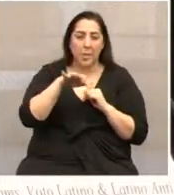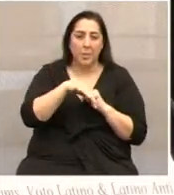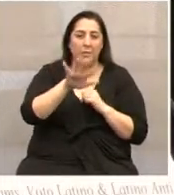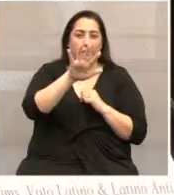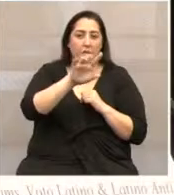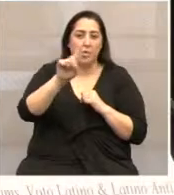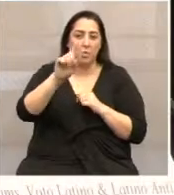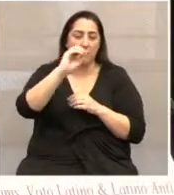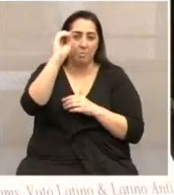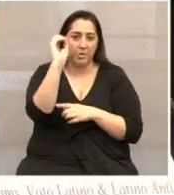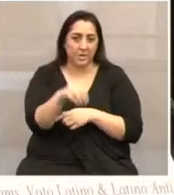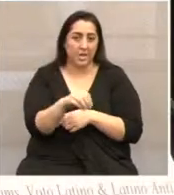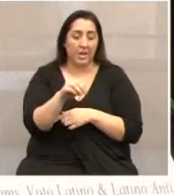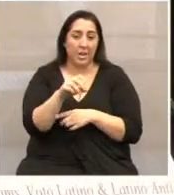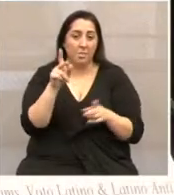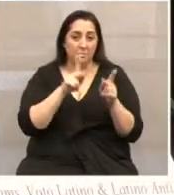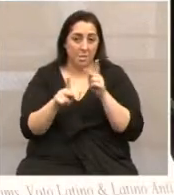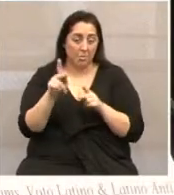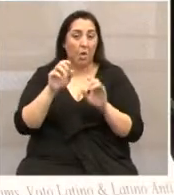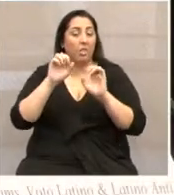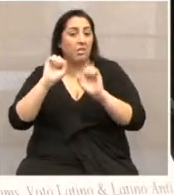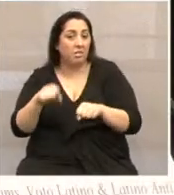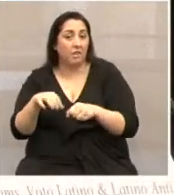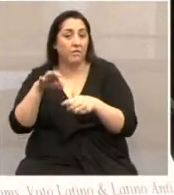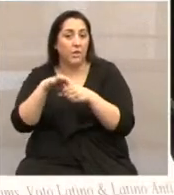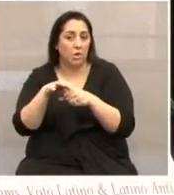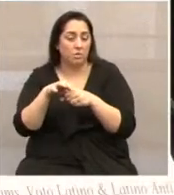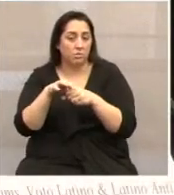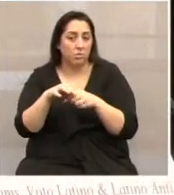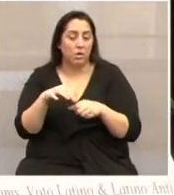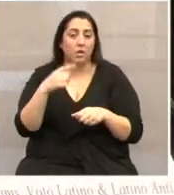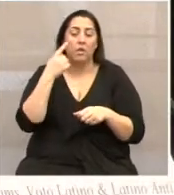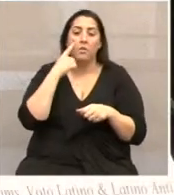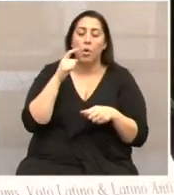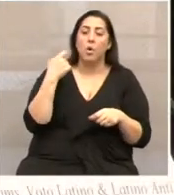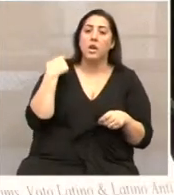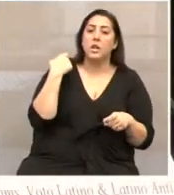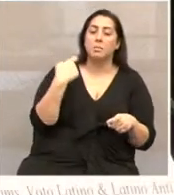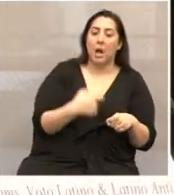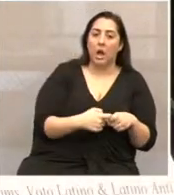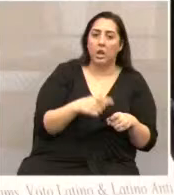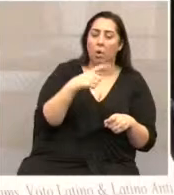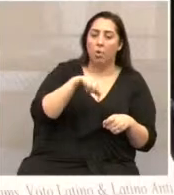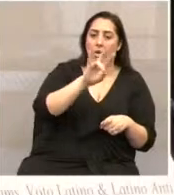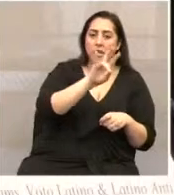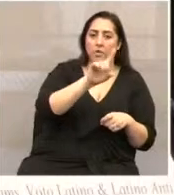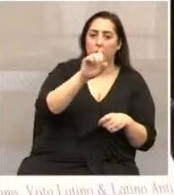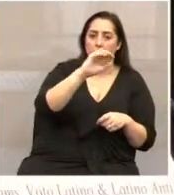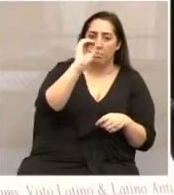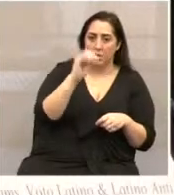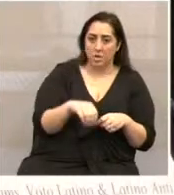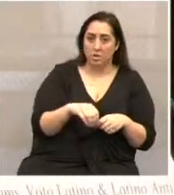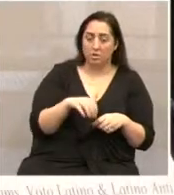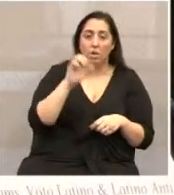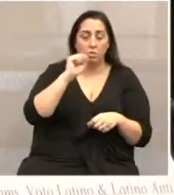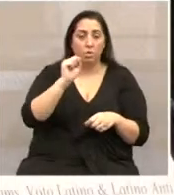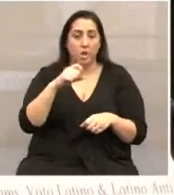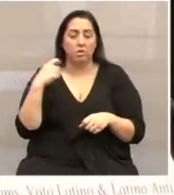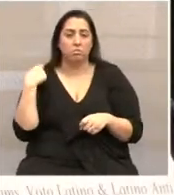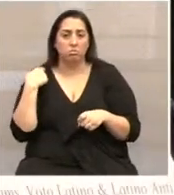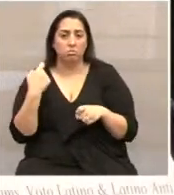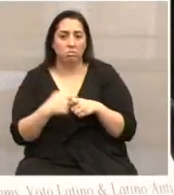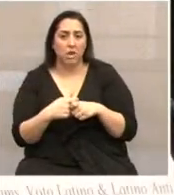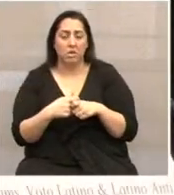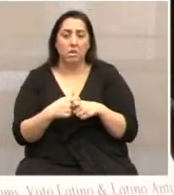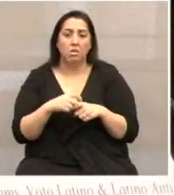white Americans that are non-Hispanic, that number was 71%. So, while Latinos are the second largest voting bloc in the